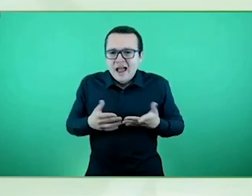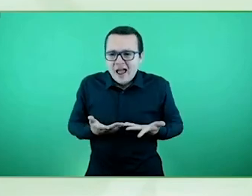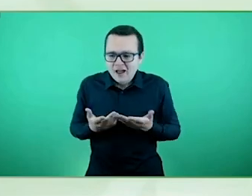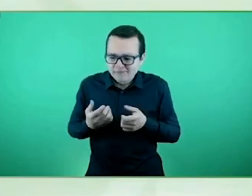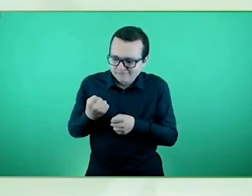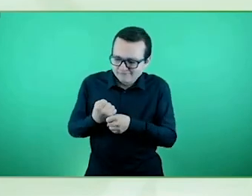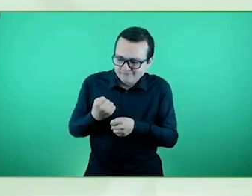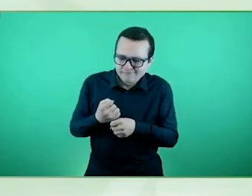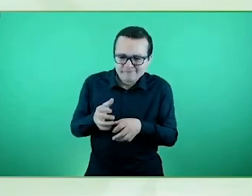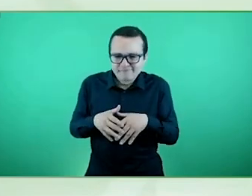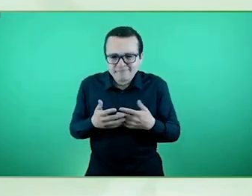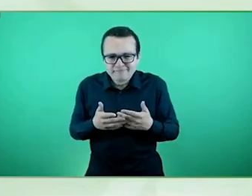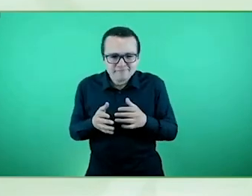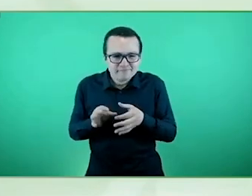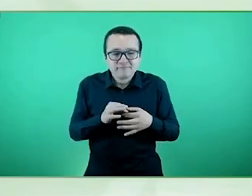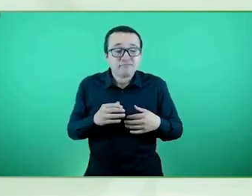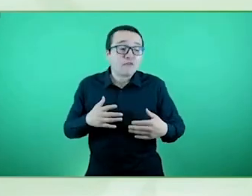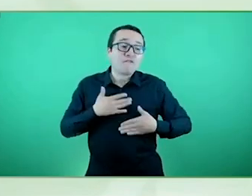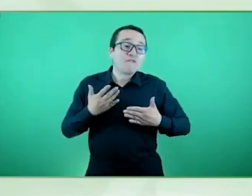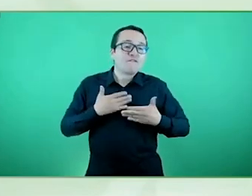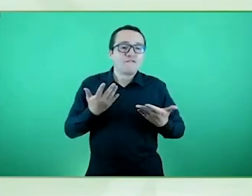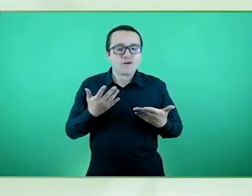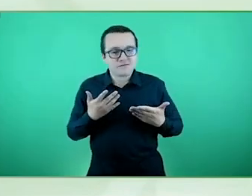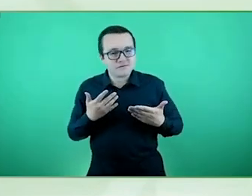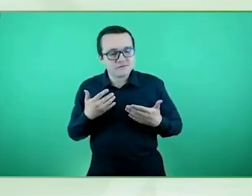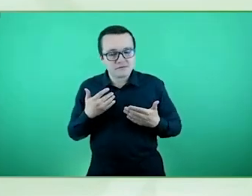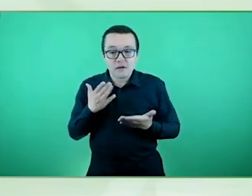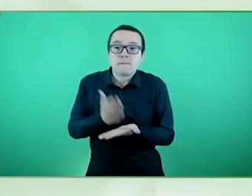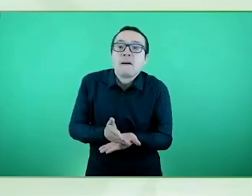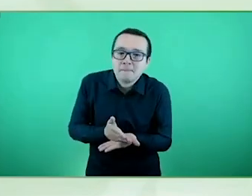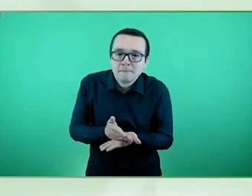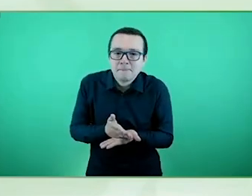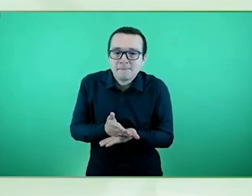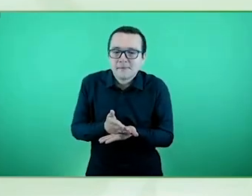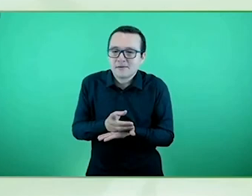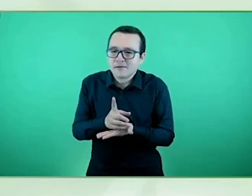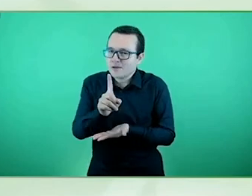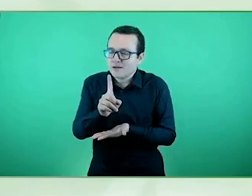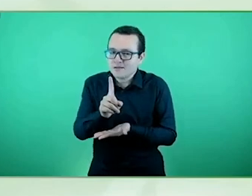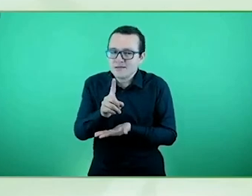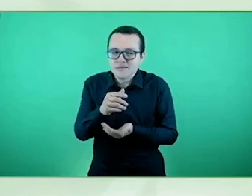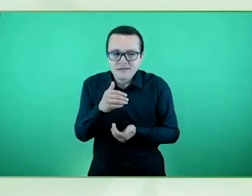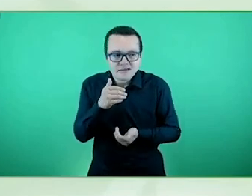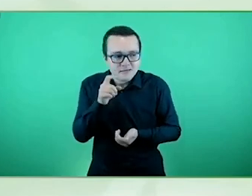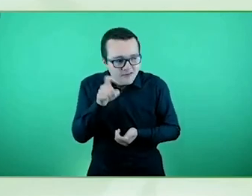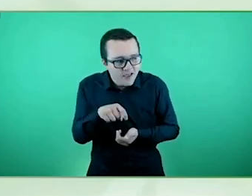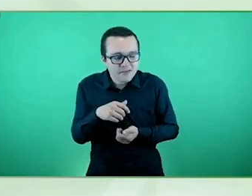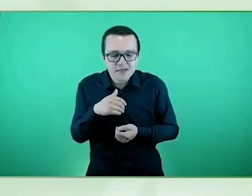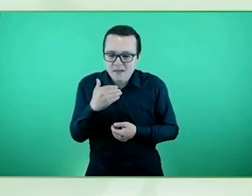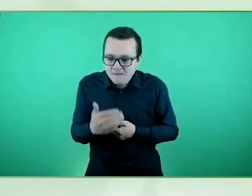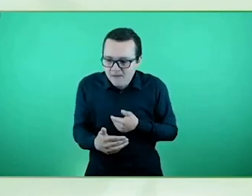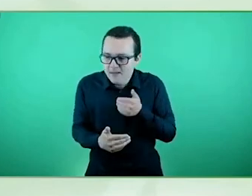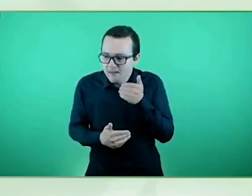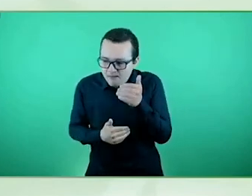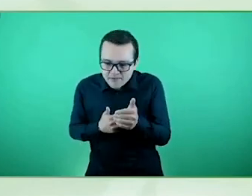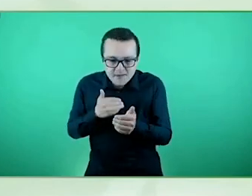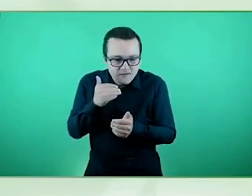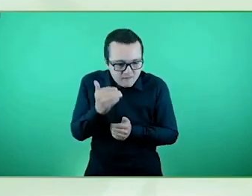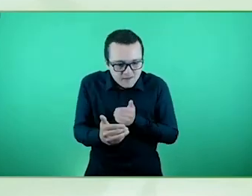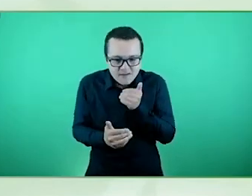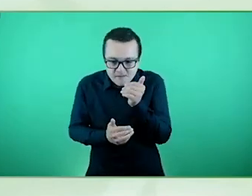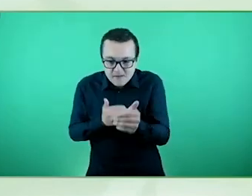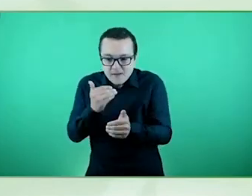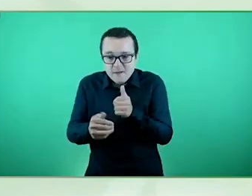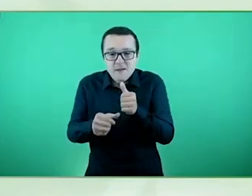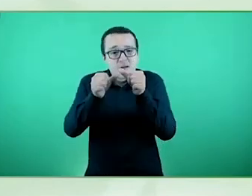fun and then stop it, but we have to make this sustainable, because it is not fun that